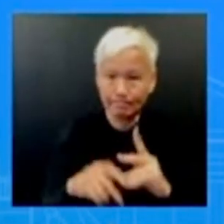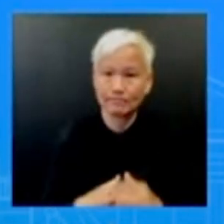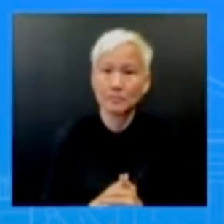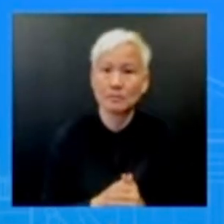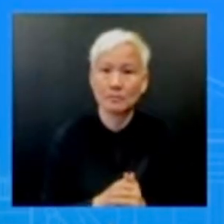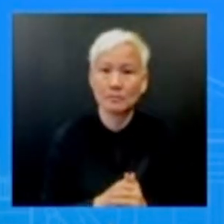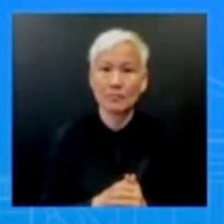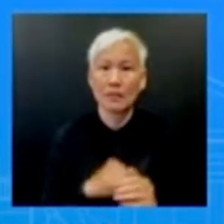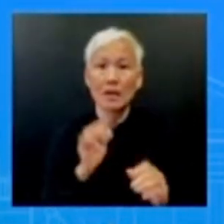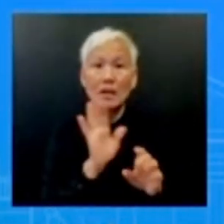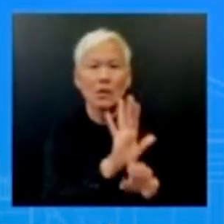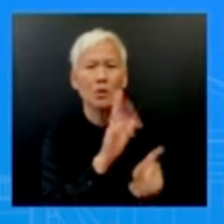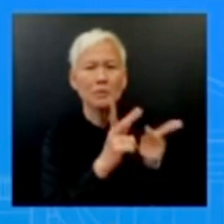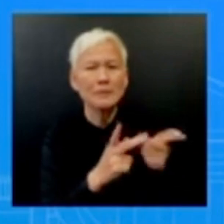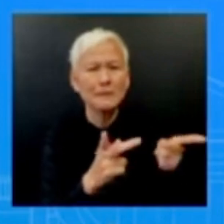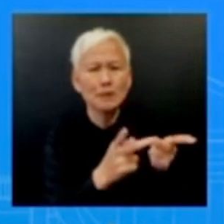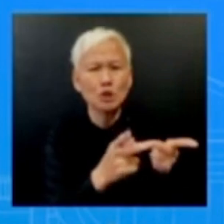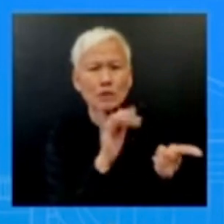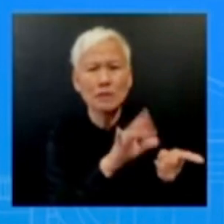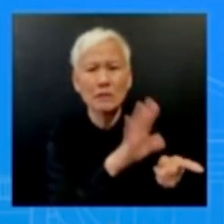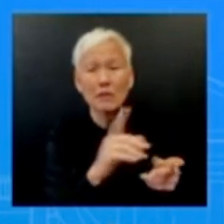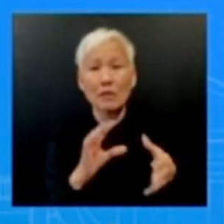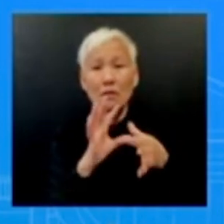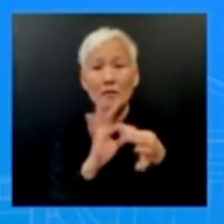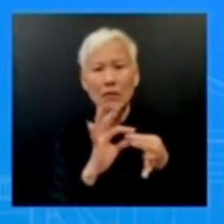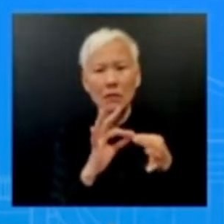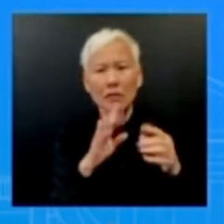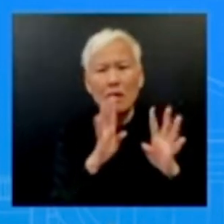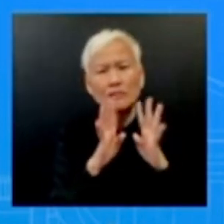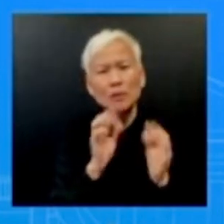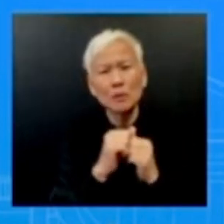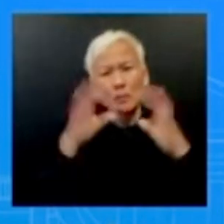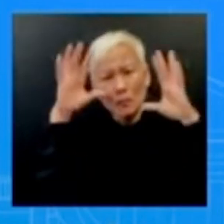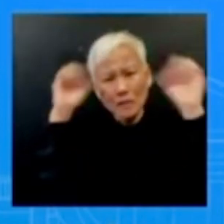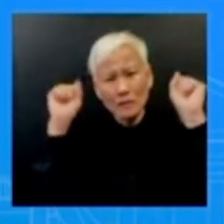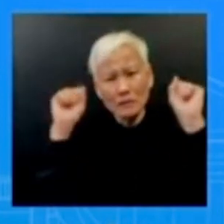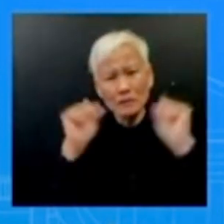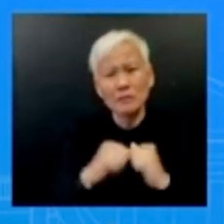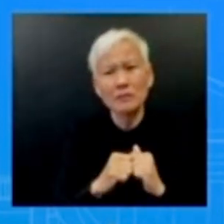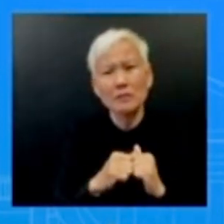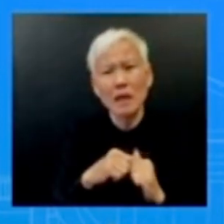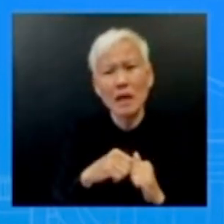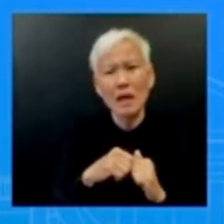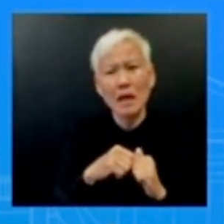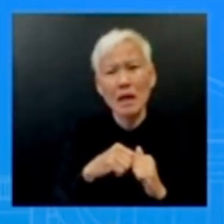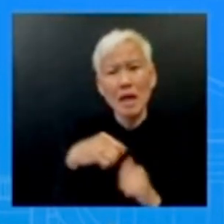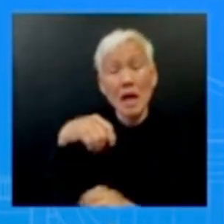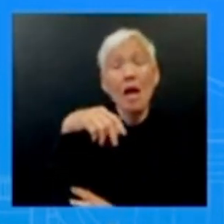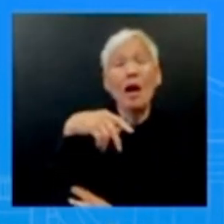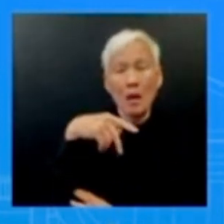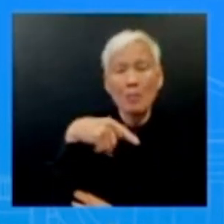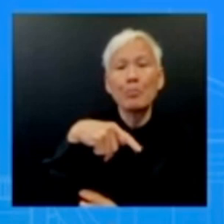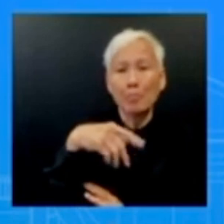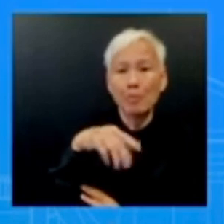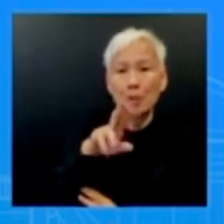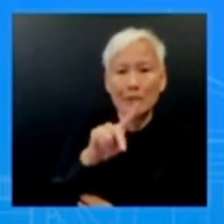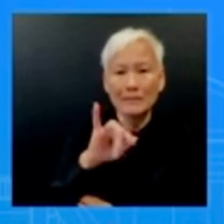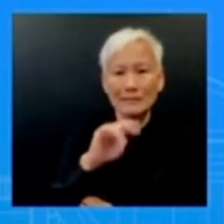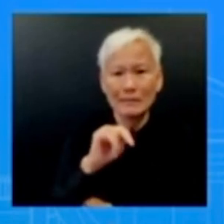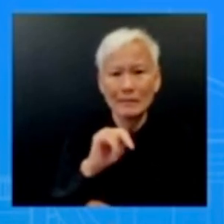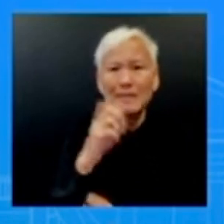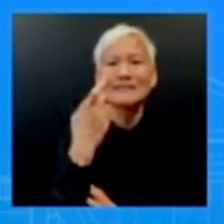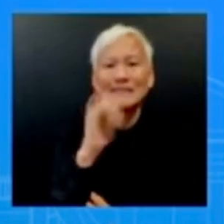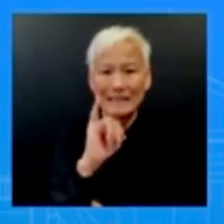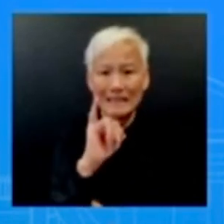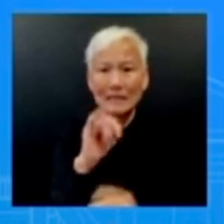to be conversations between President Xi and Putin about assistance to Russia in Ukraine. What is the U.S.'s position